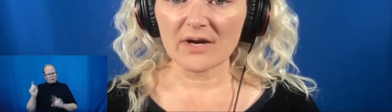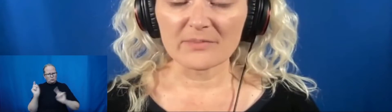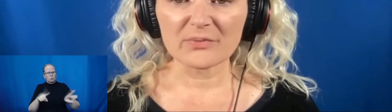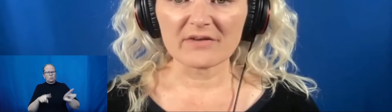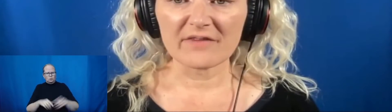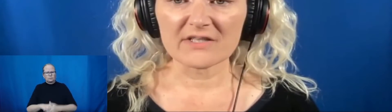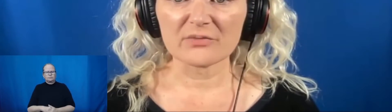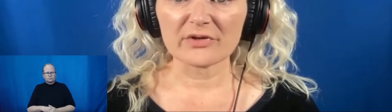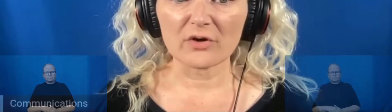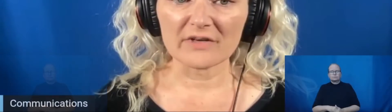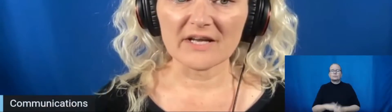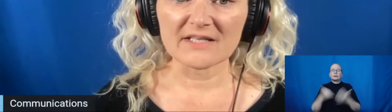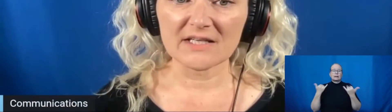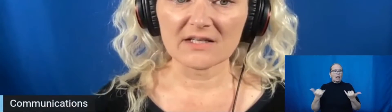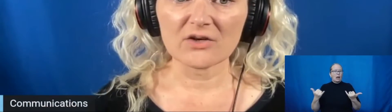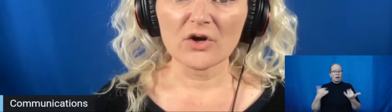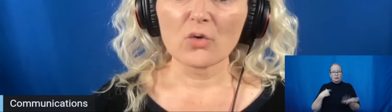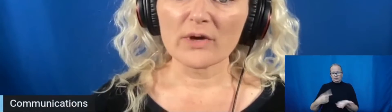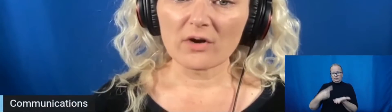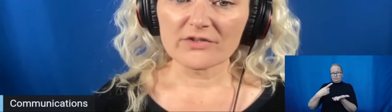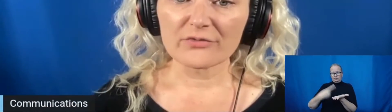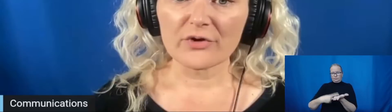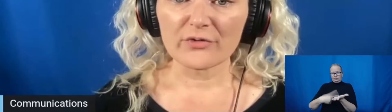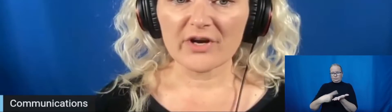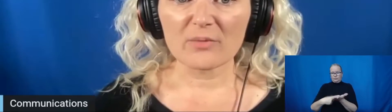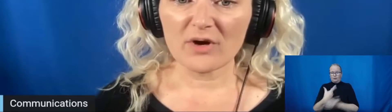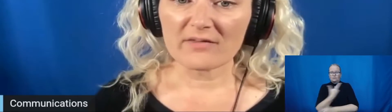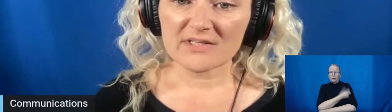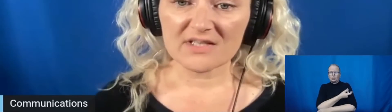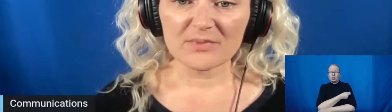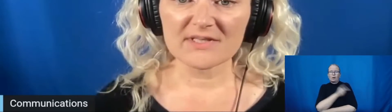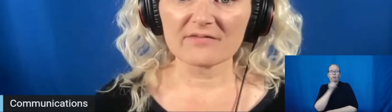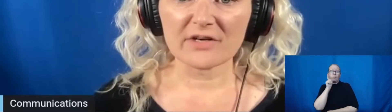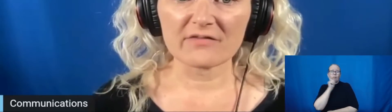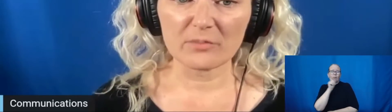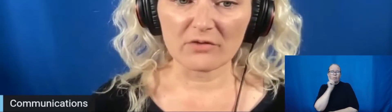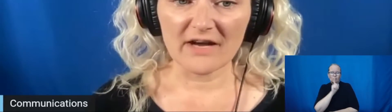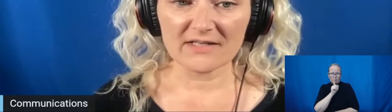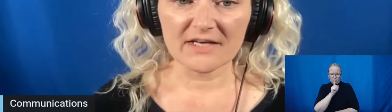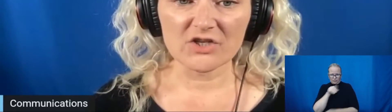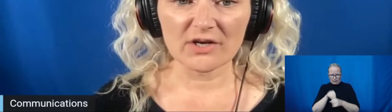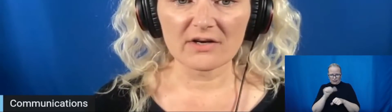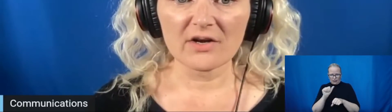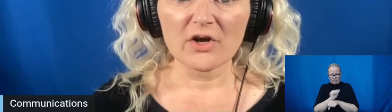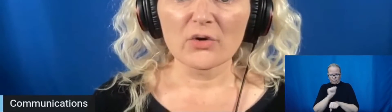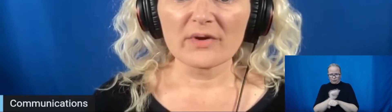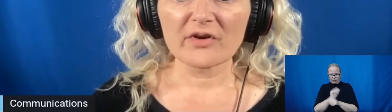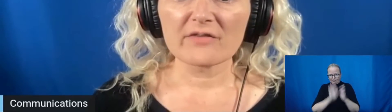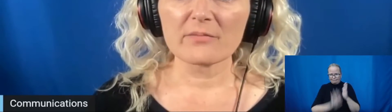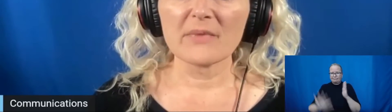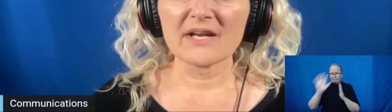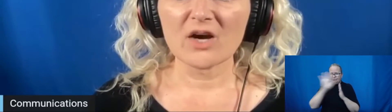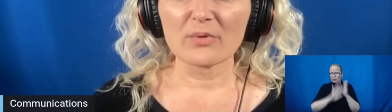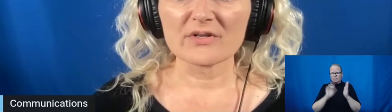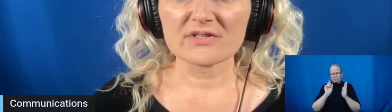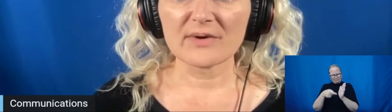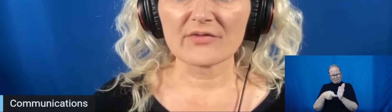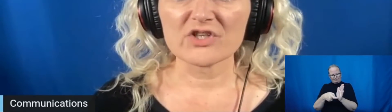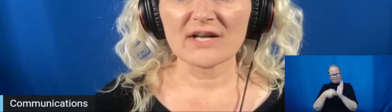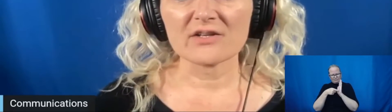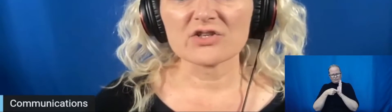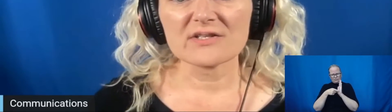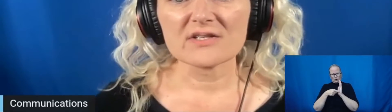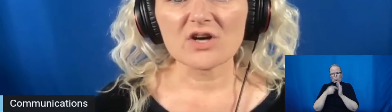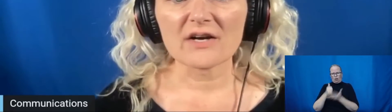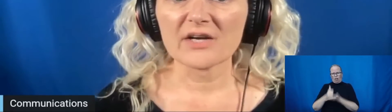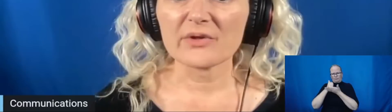severe outcomes when infected with COVID-19. We also know that our province has been suffering from low vaccination. We've heard from many Albertans around